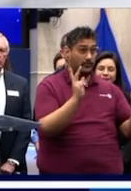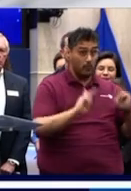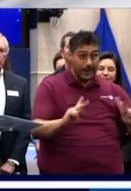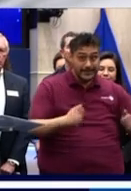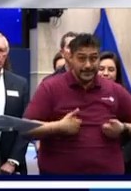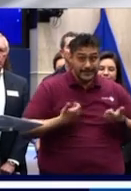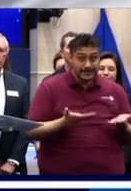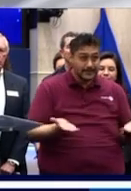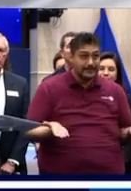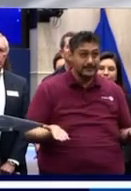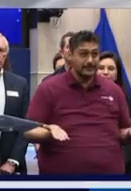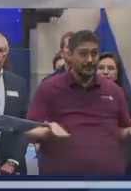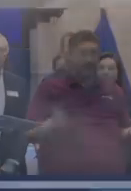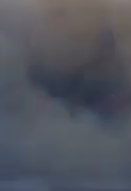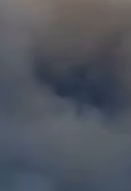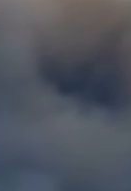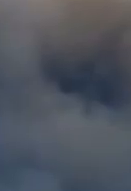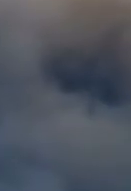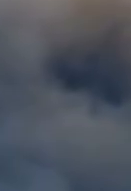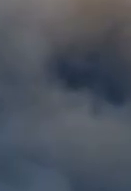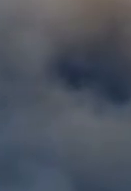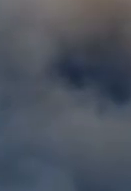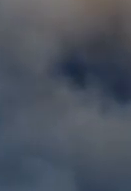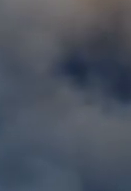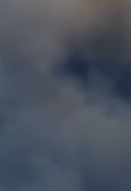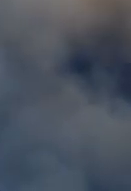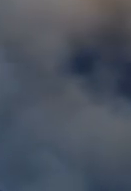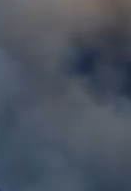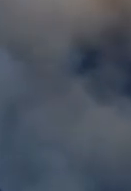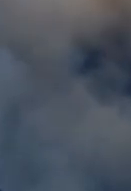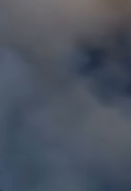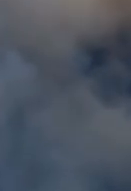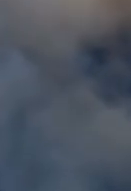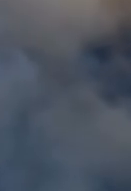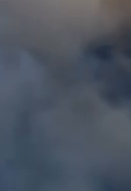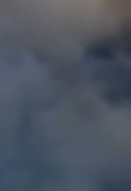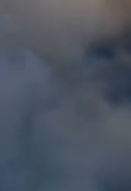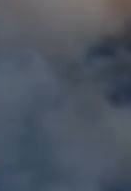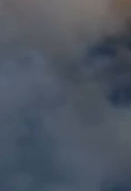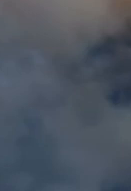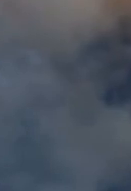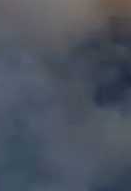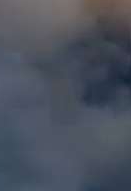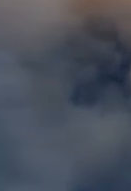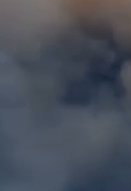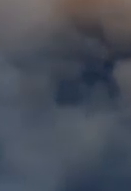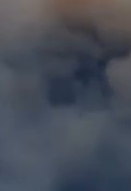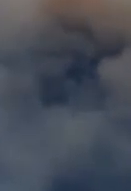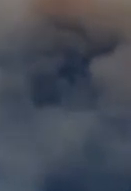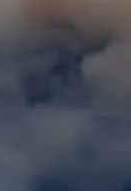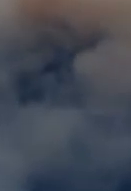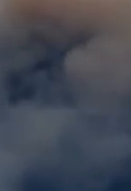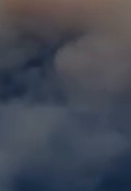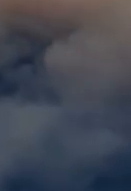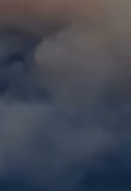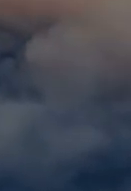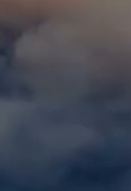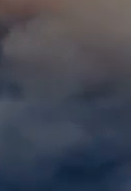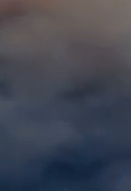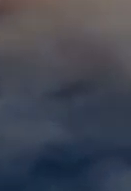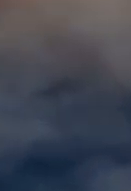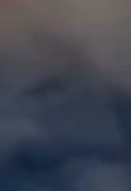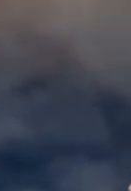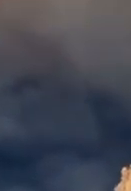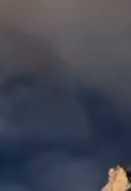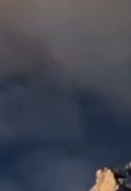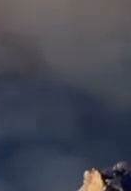Chief, and we've lost her audio as officials are providing an update on the extraordinary